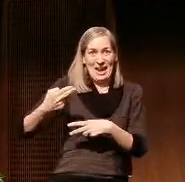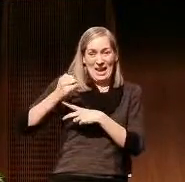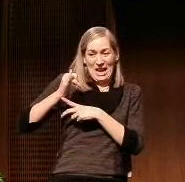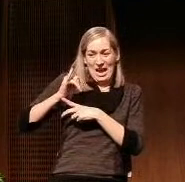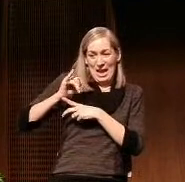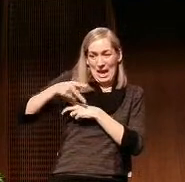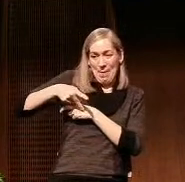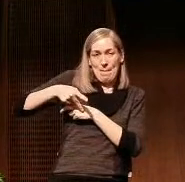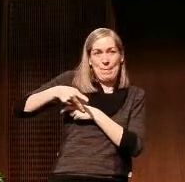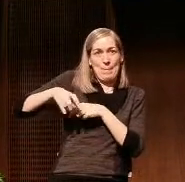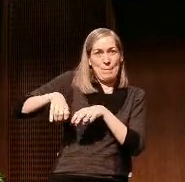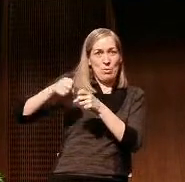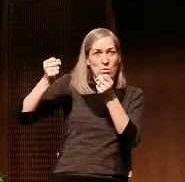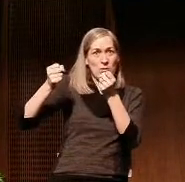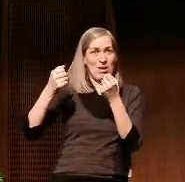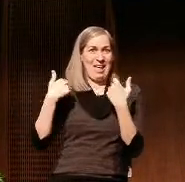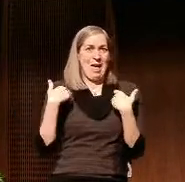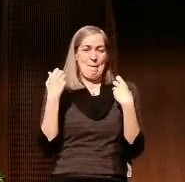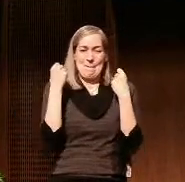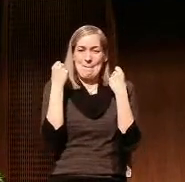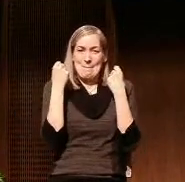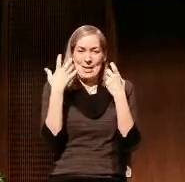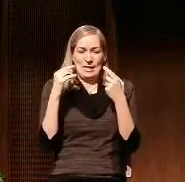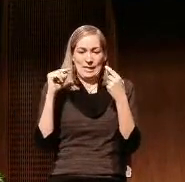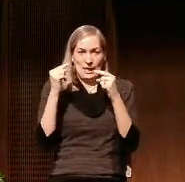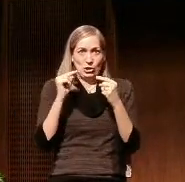and he had all kinds of injuries.